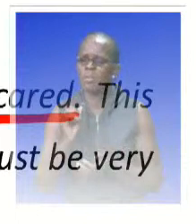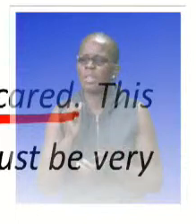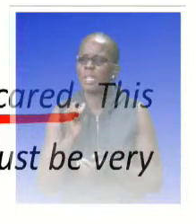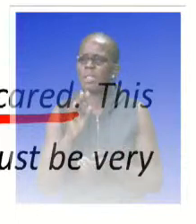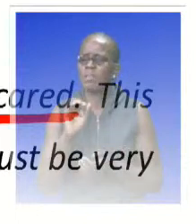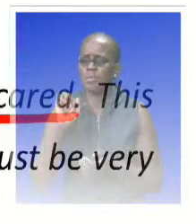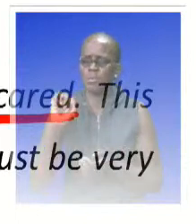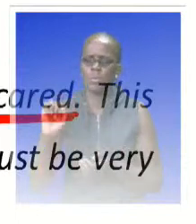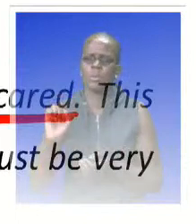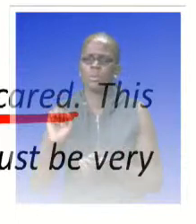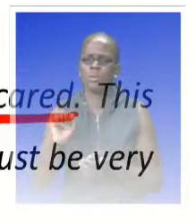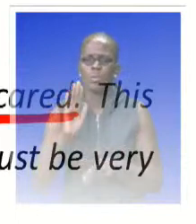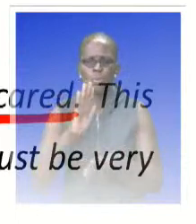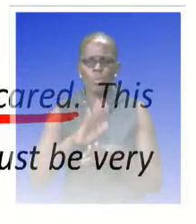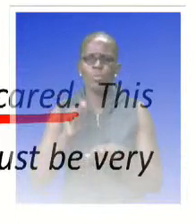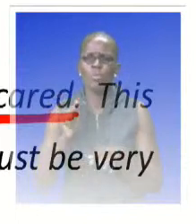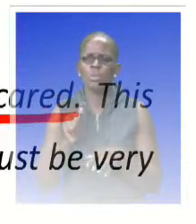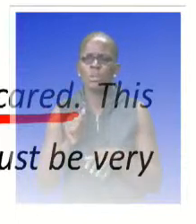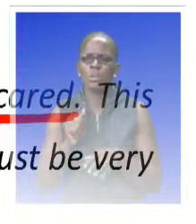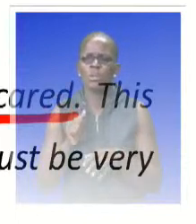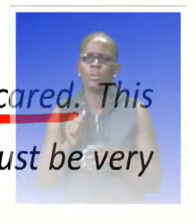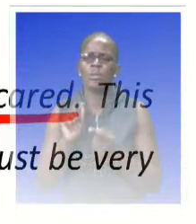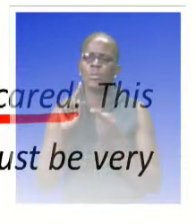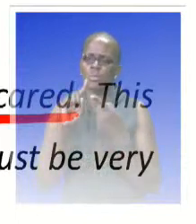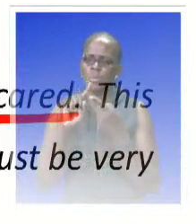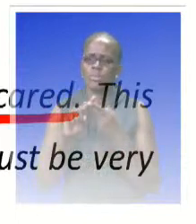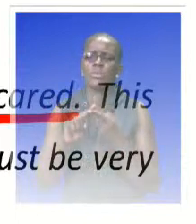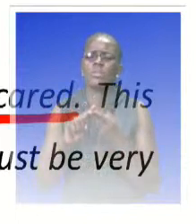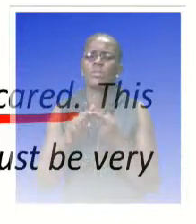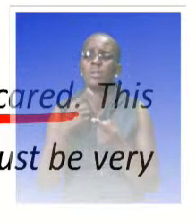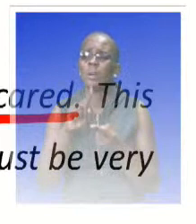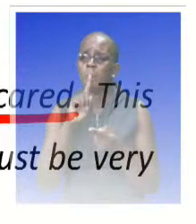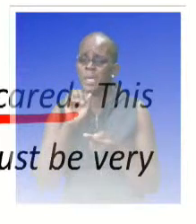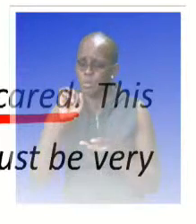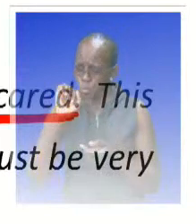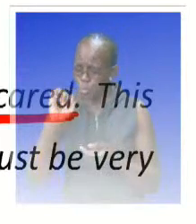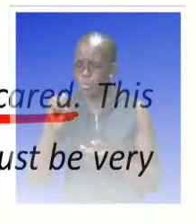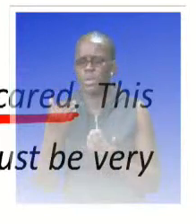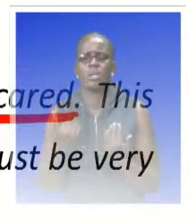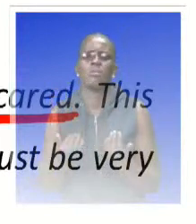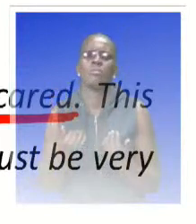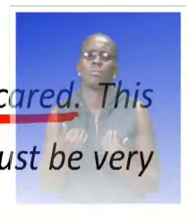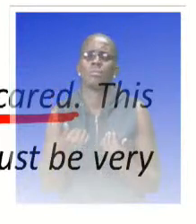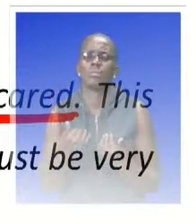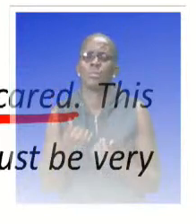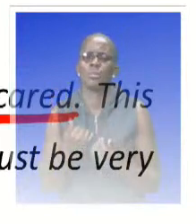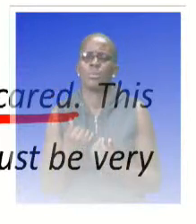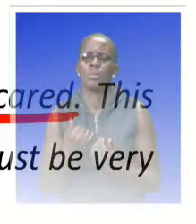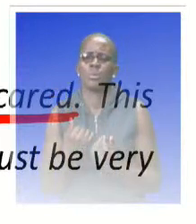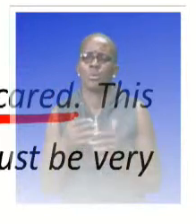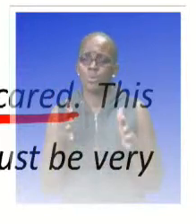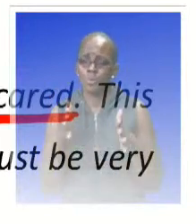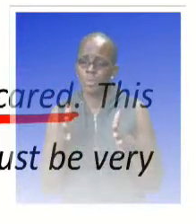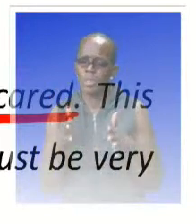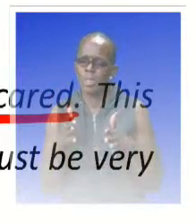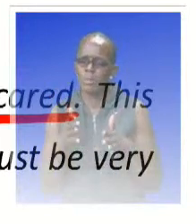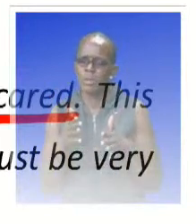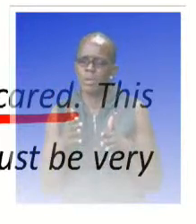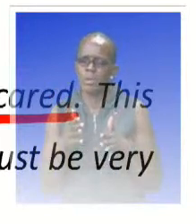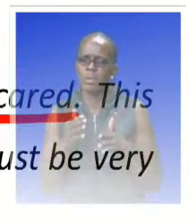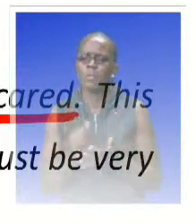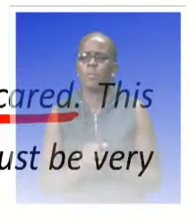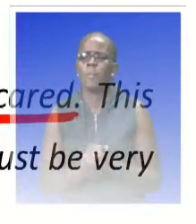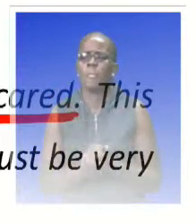is positive. And then you say you are scared. Imagine then how your friend would feel like at that particular moment.